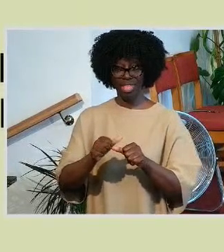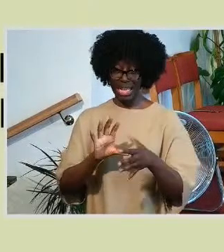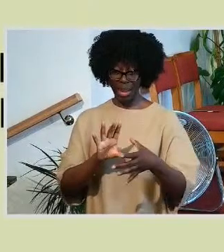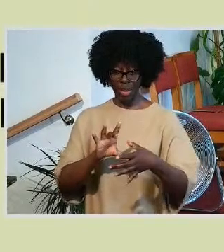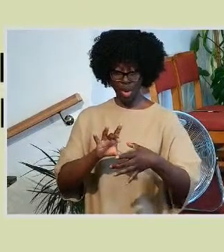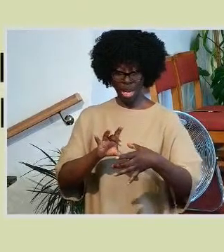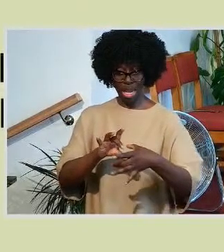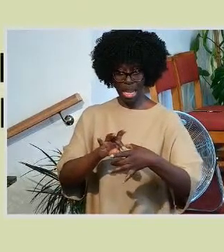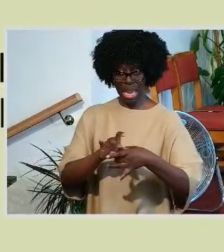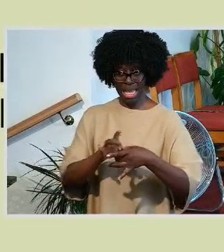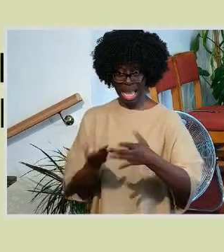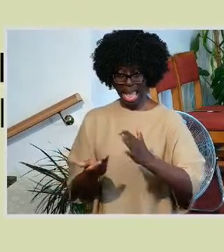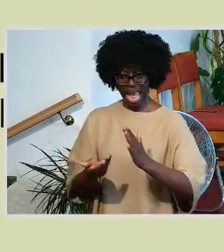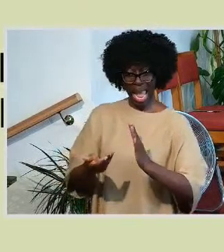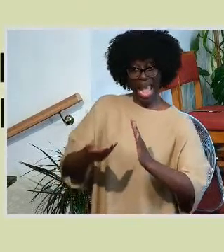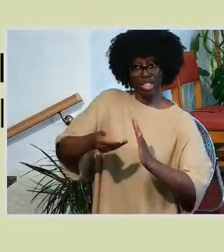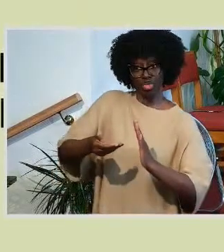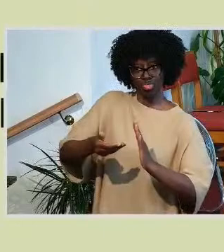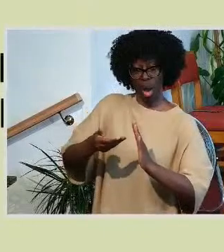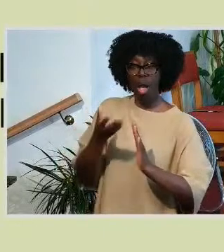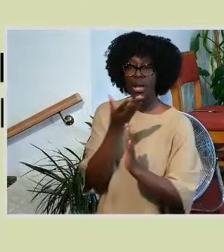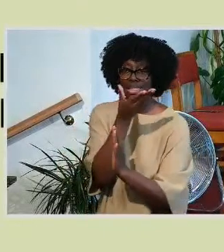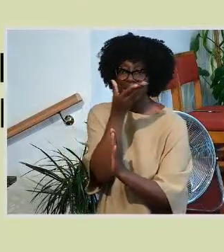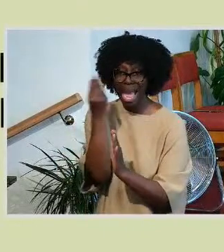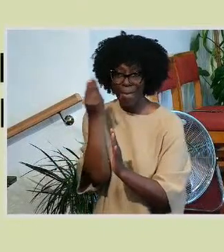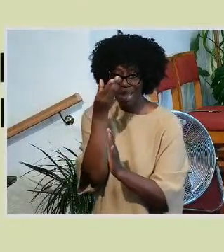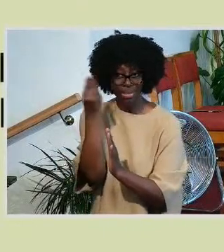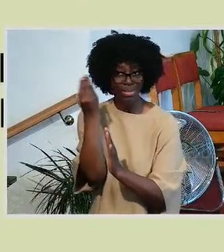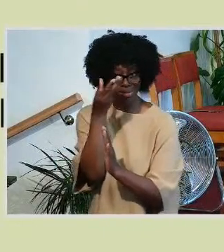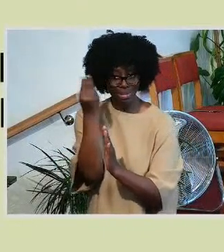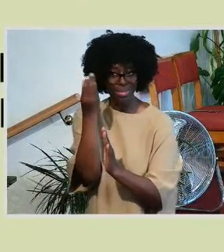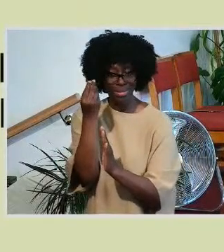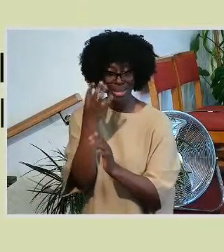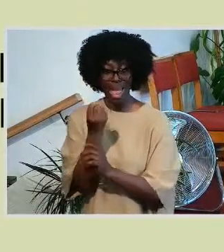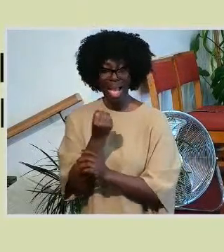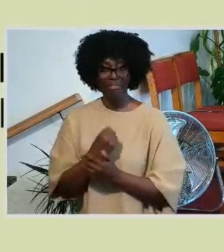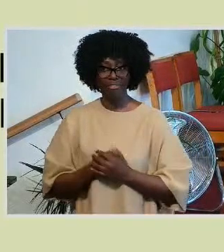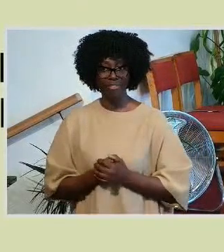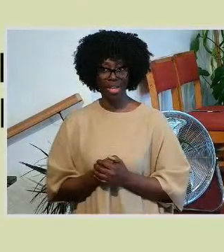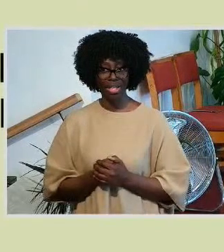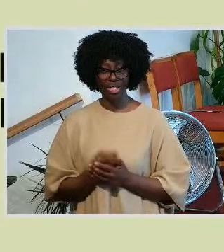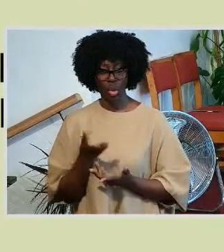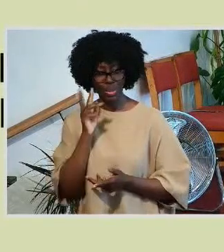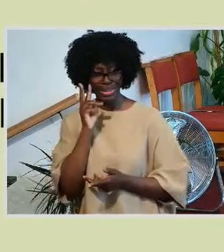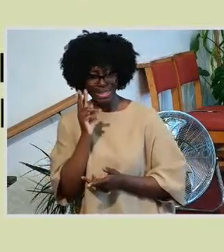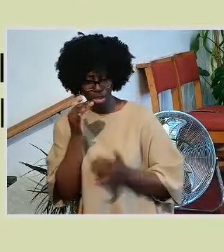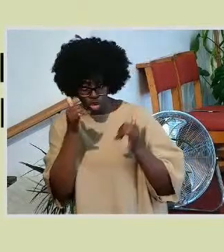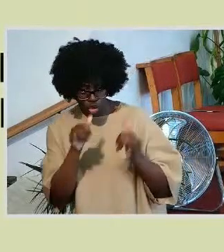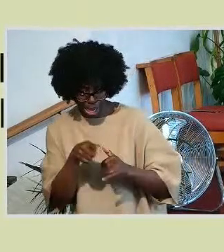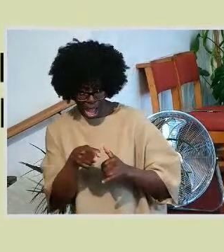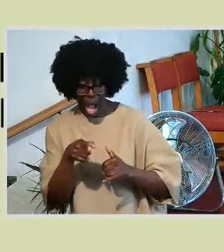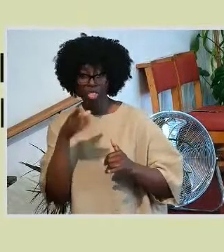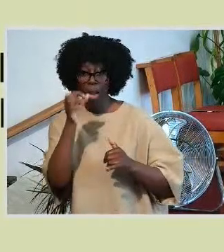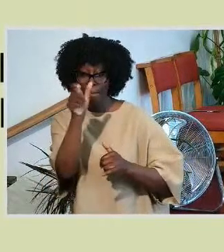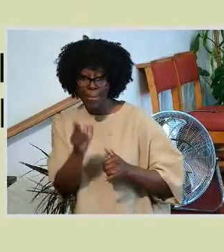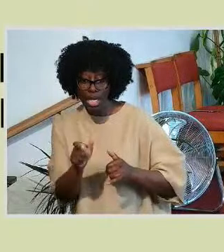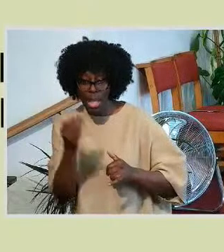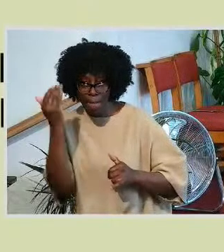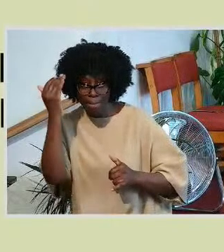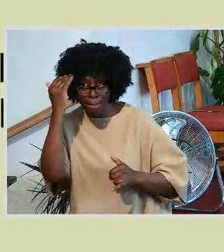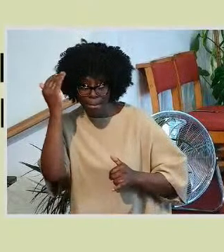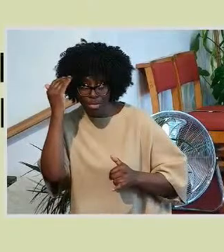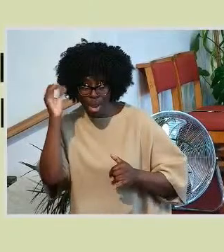with Parkinson's disease. So if a person starts to show memory problems, I think the definition is within a year of being diagnosed of